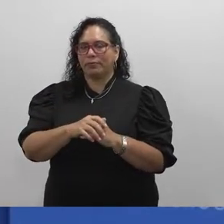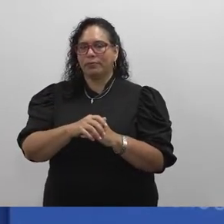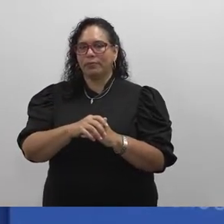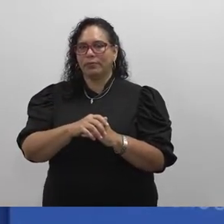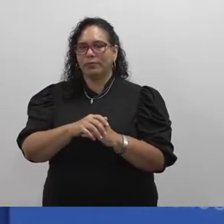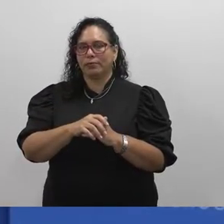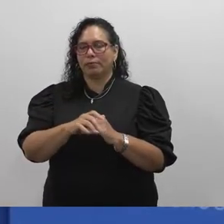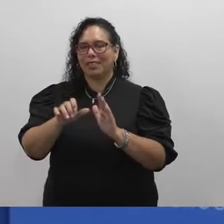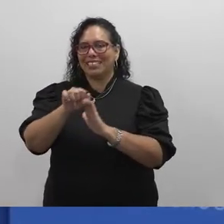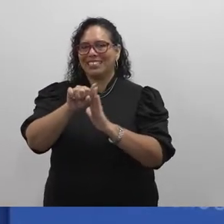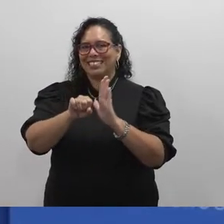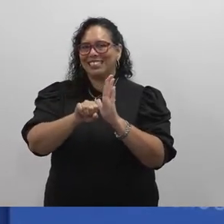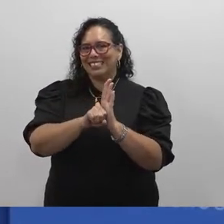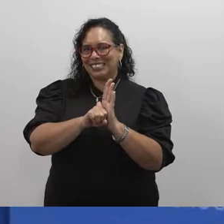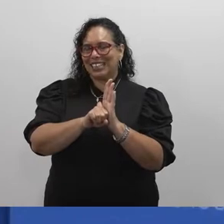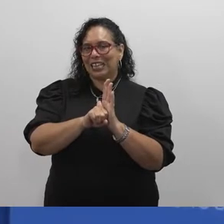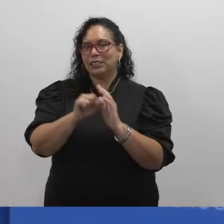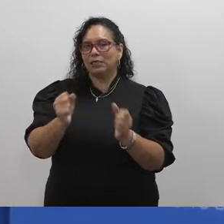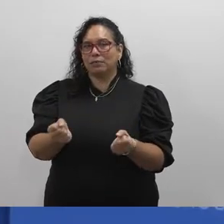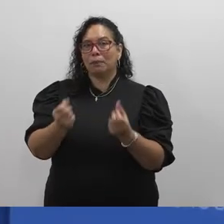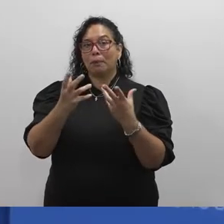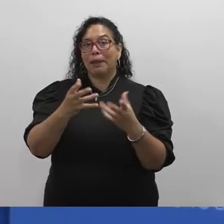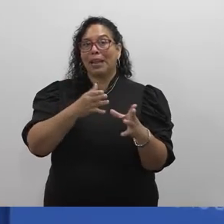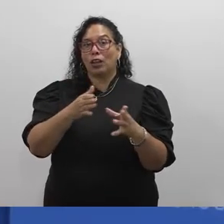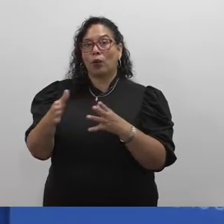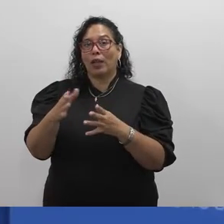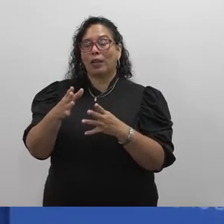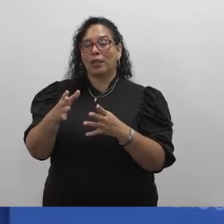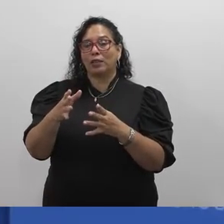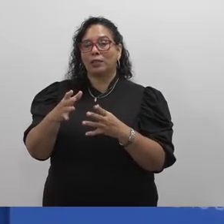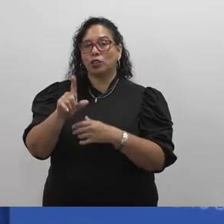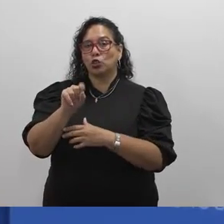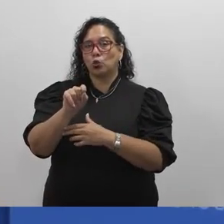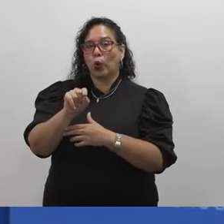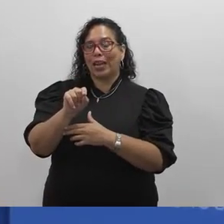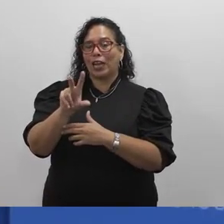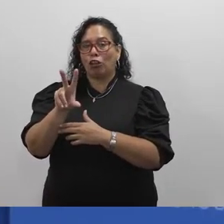the state in many ways has already set 2030 and